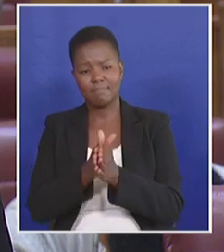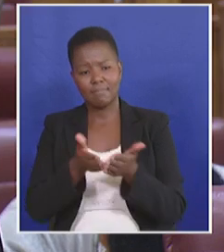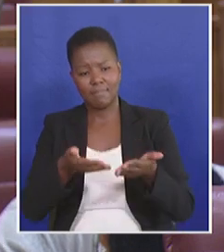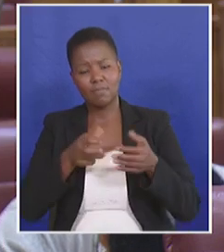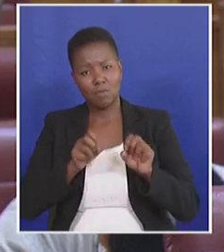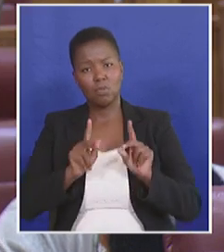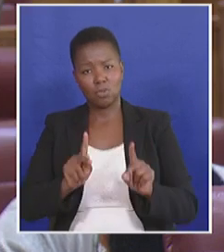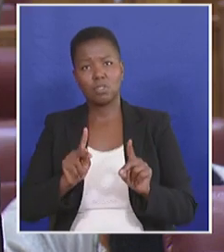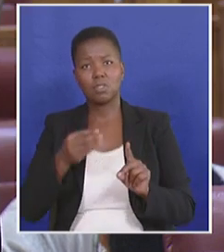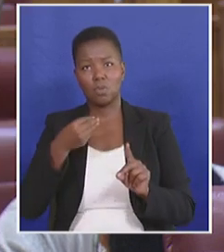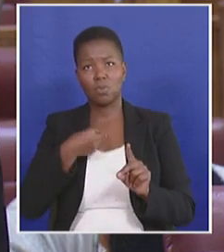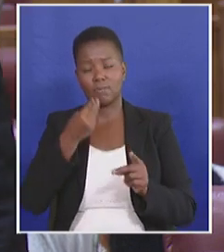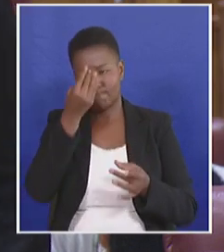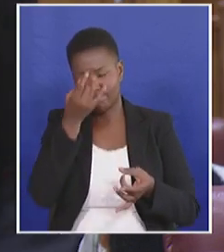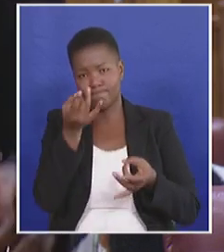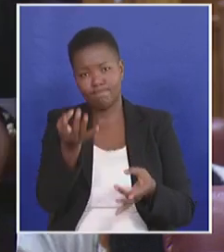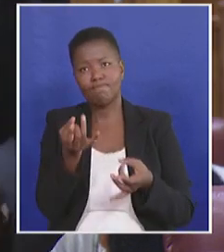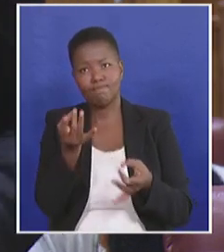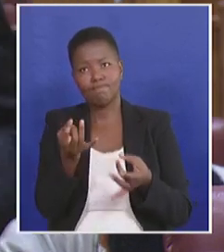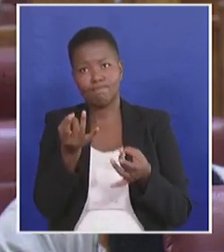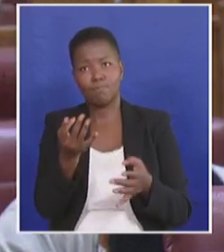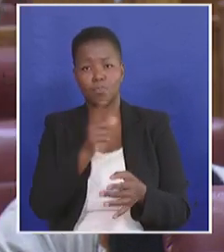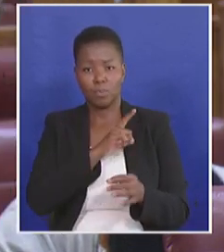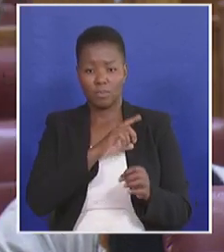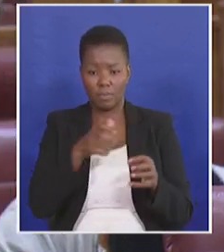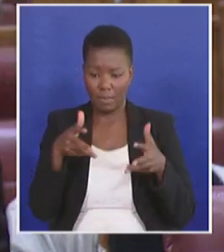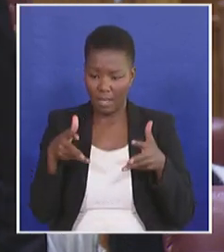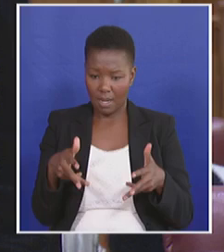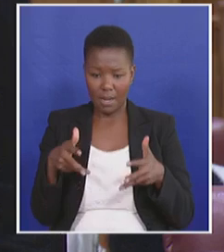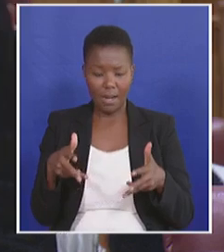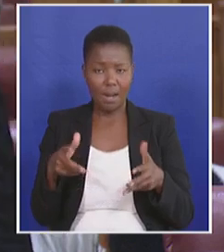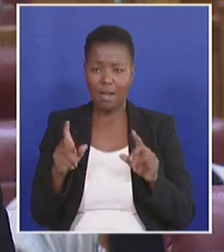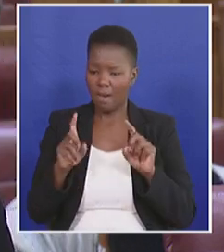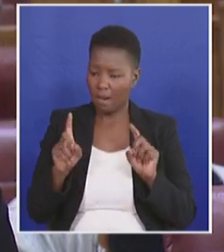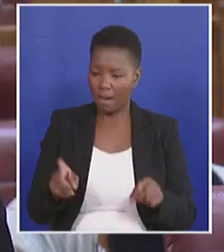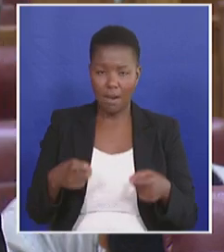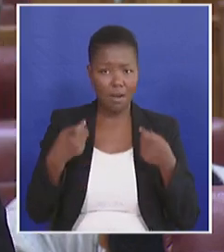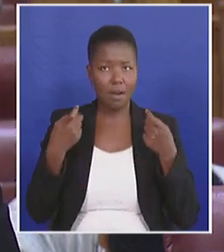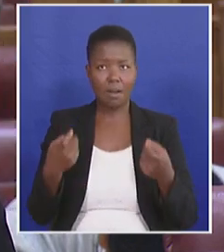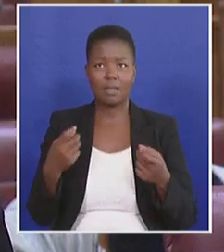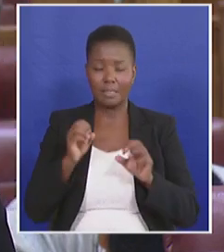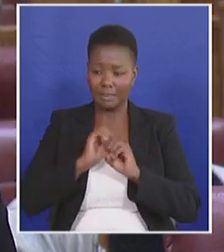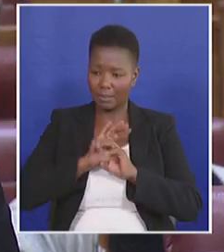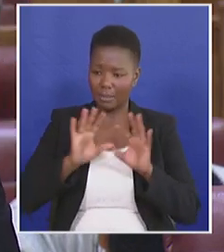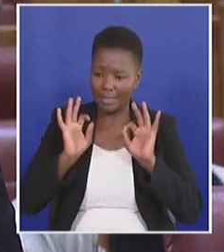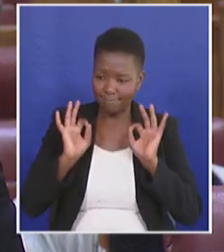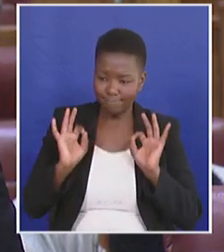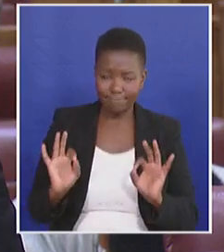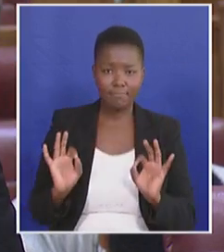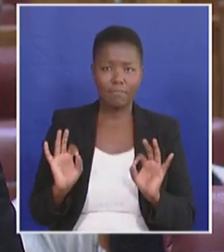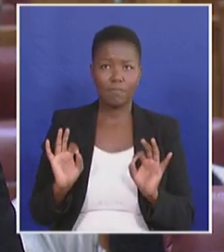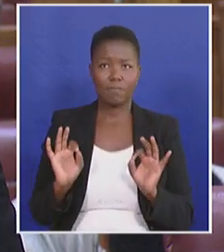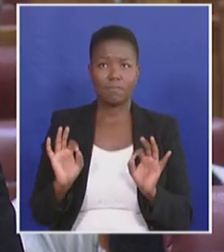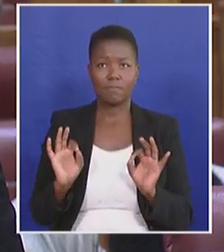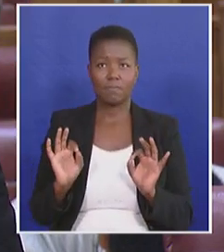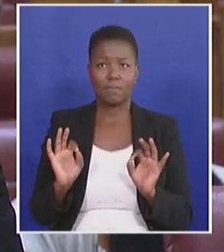to do so, precisely because right now, as we speak, I can't even begin to reflect on